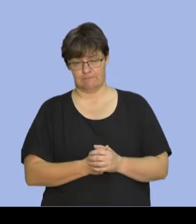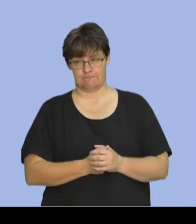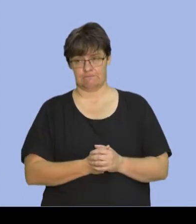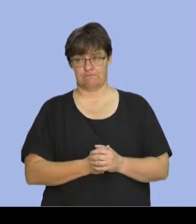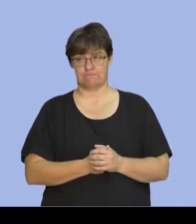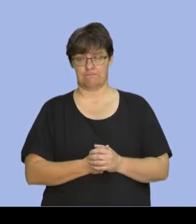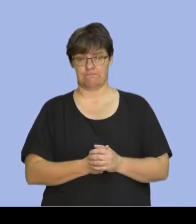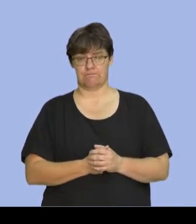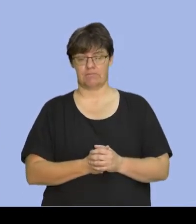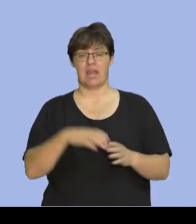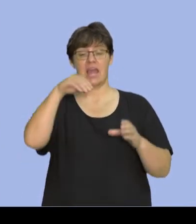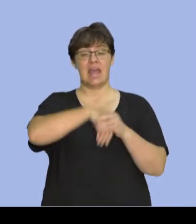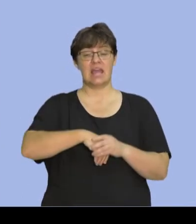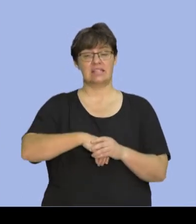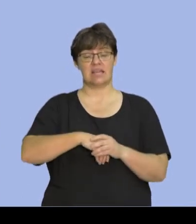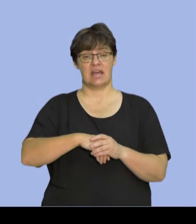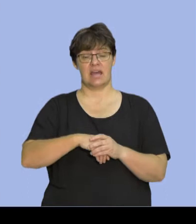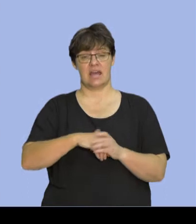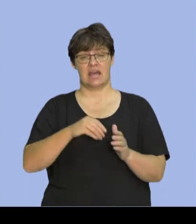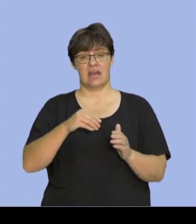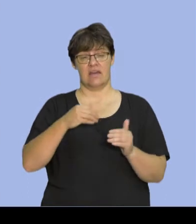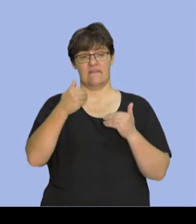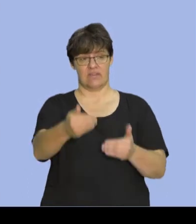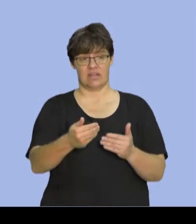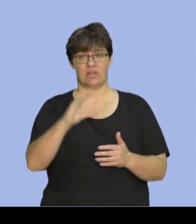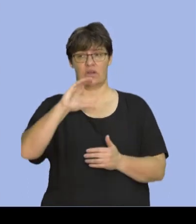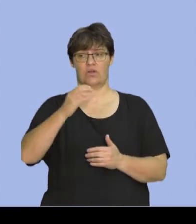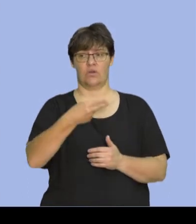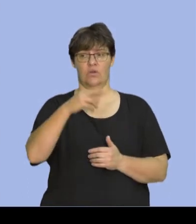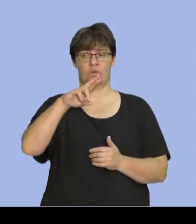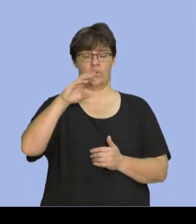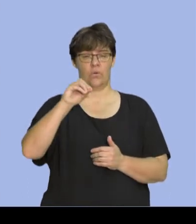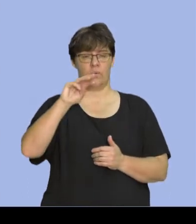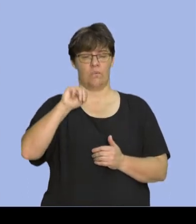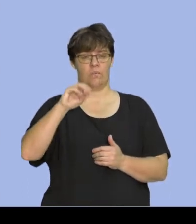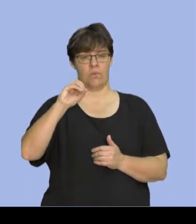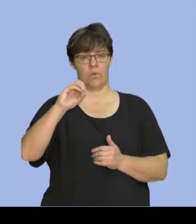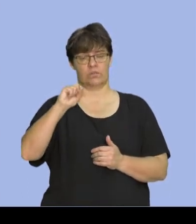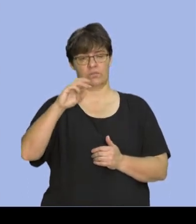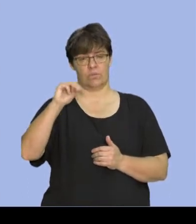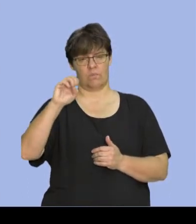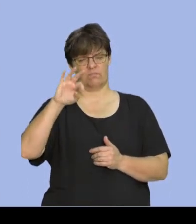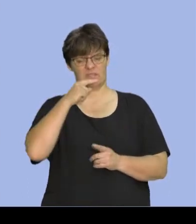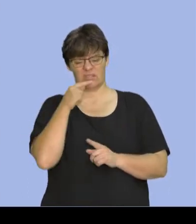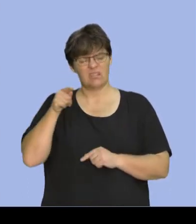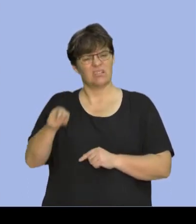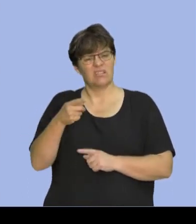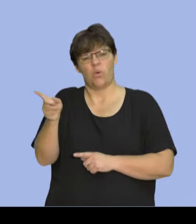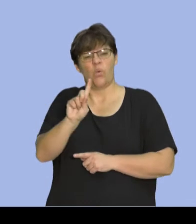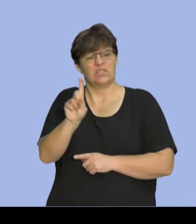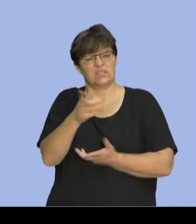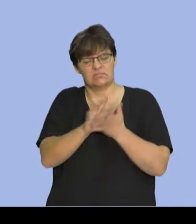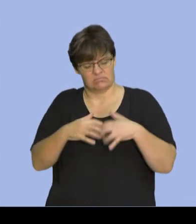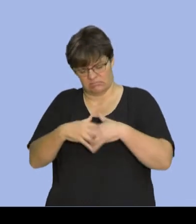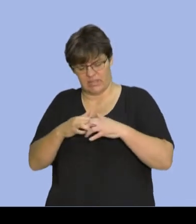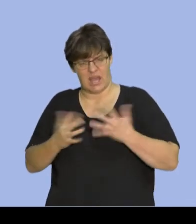The interphase and chromosomes. So let's try and understand what chromosomes are and how these form. So if